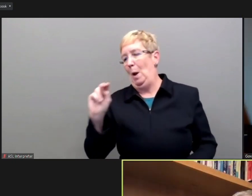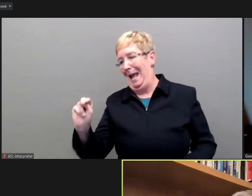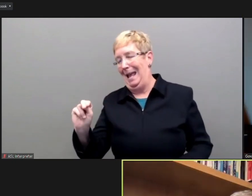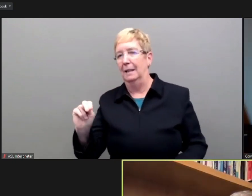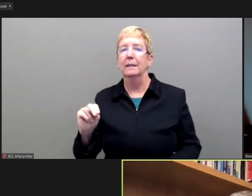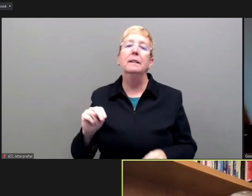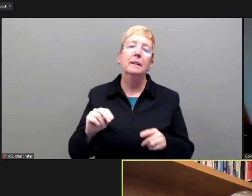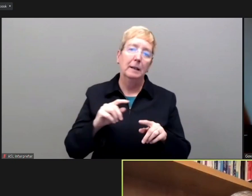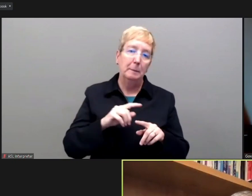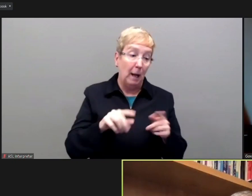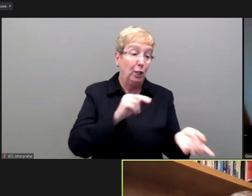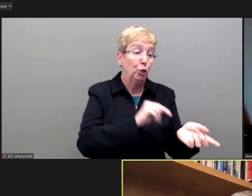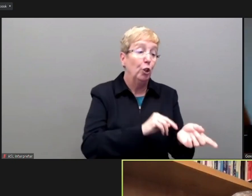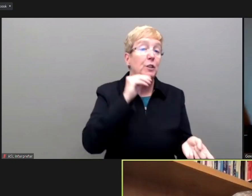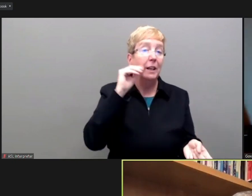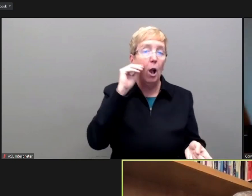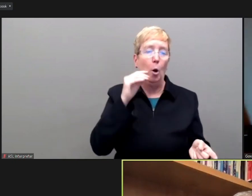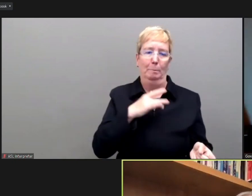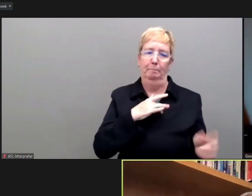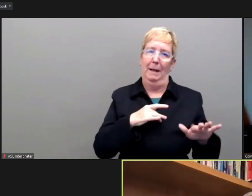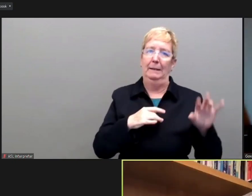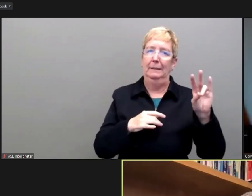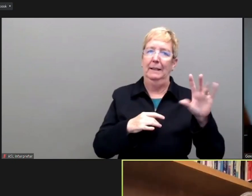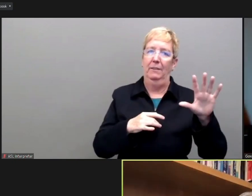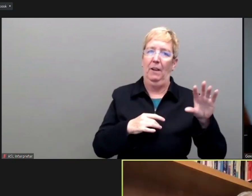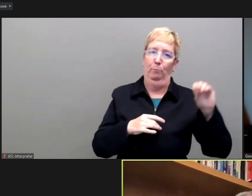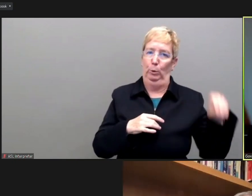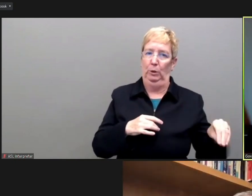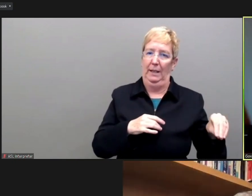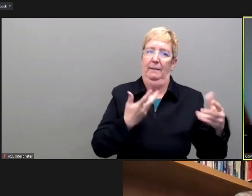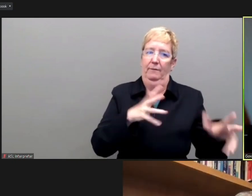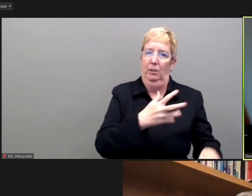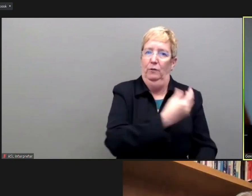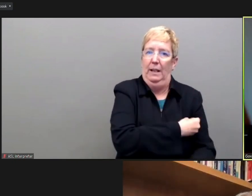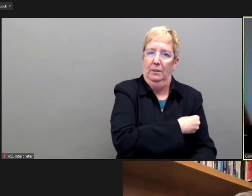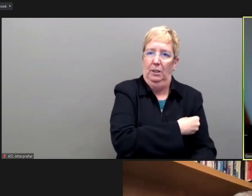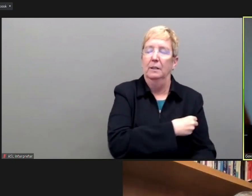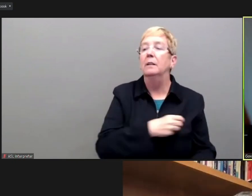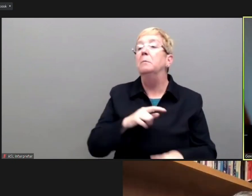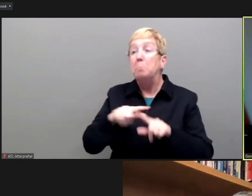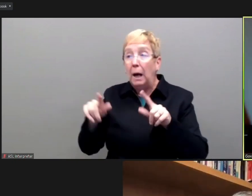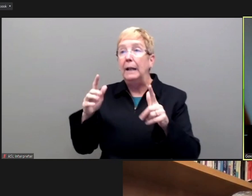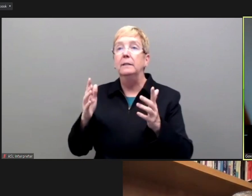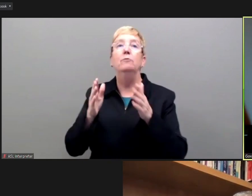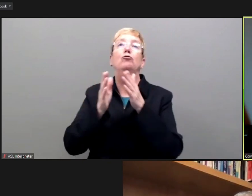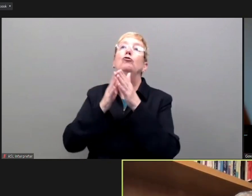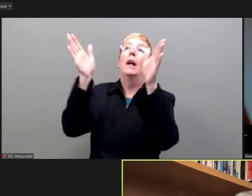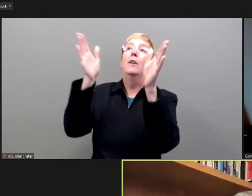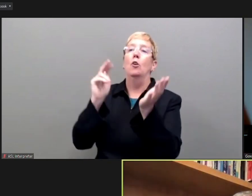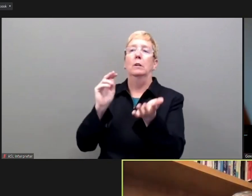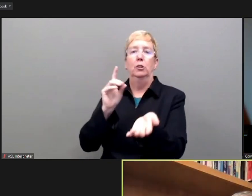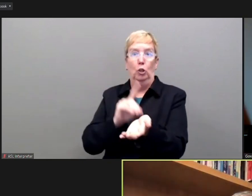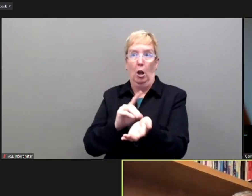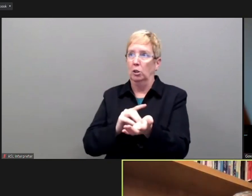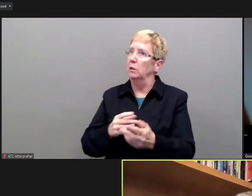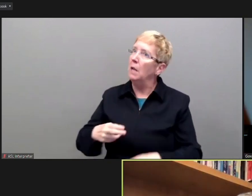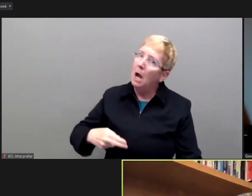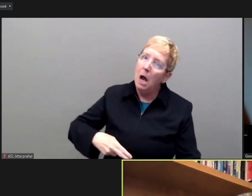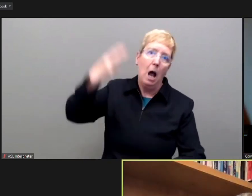staff in nursing homes about 75% vaccinated, but much, again, very high in doctors and quite high in nurses. Thank